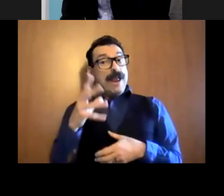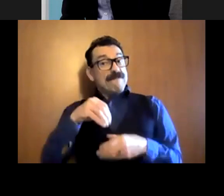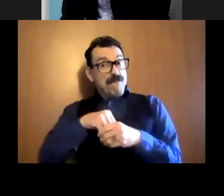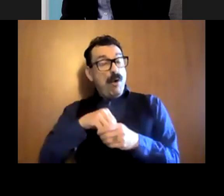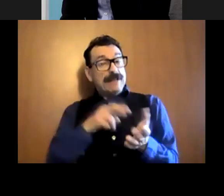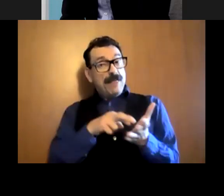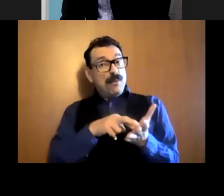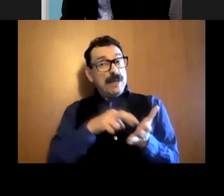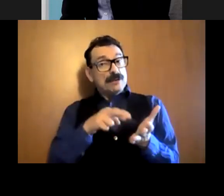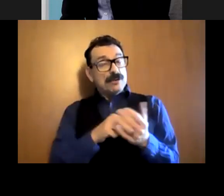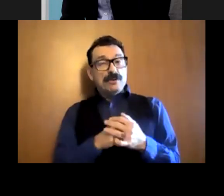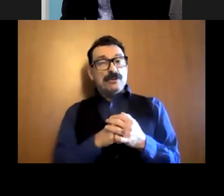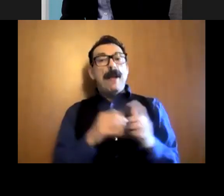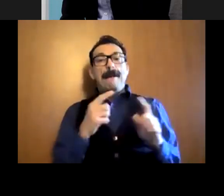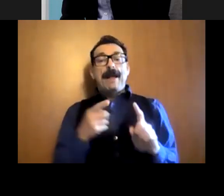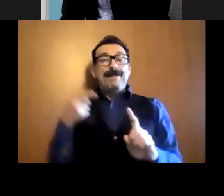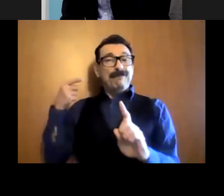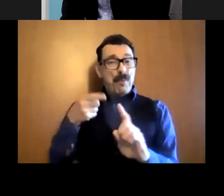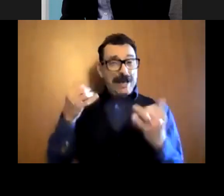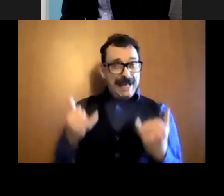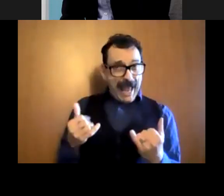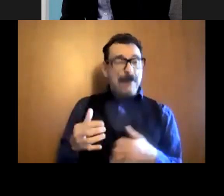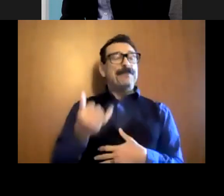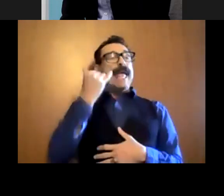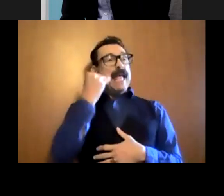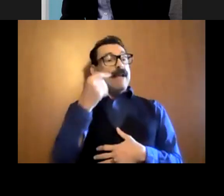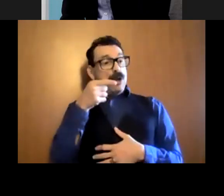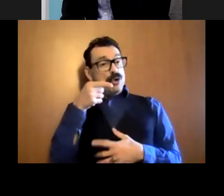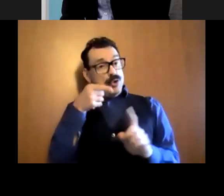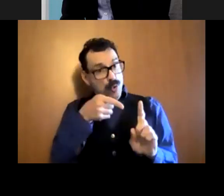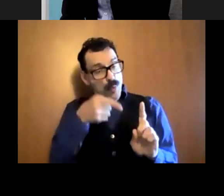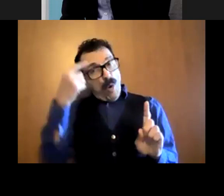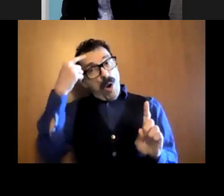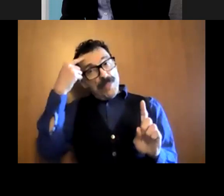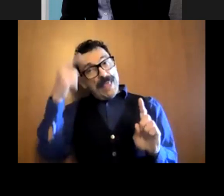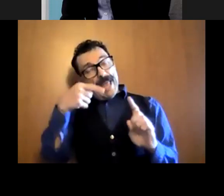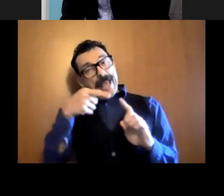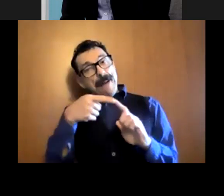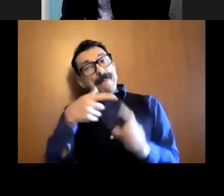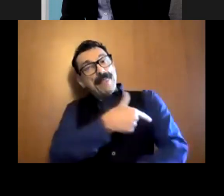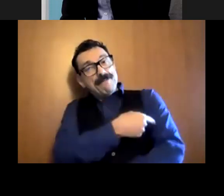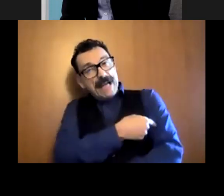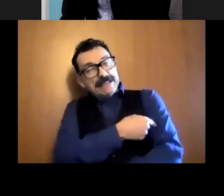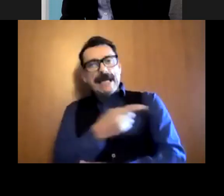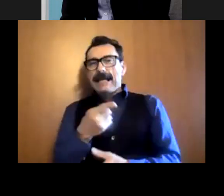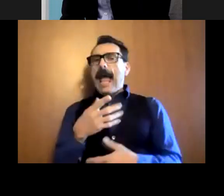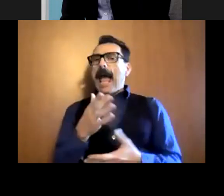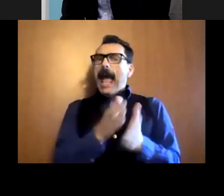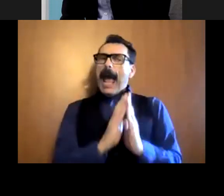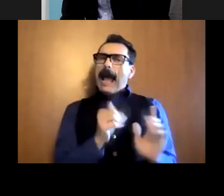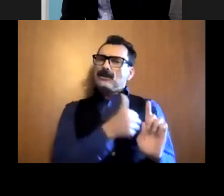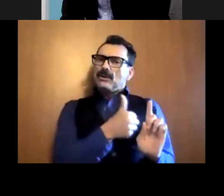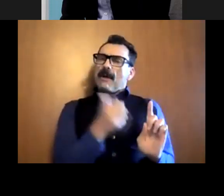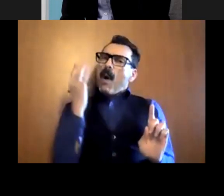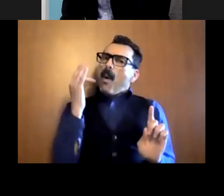considering the vaccine and you're hesitant, I want you to ask yourself, why are rich white people trying to get this vaccine? Like, why are they, trying to jump in line to